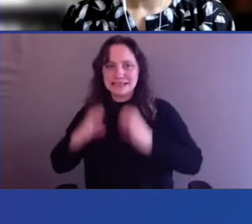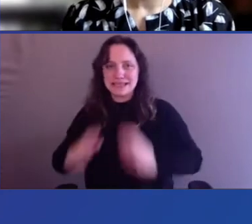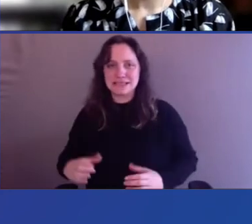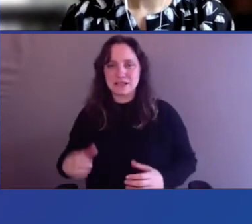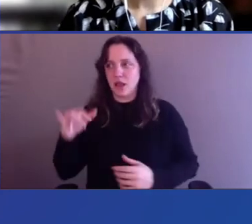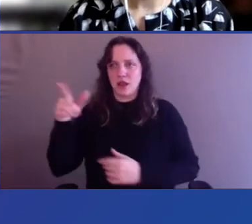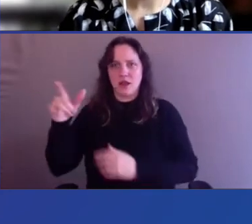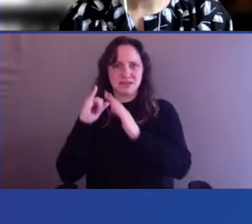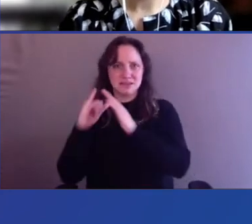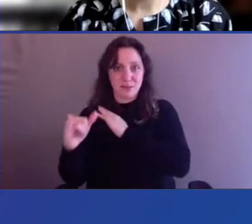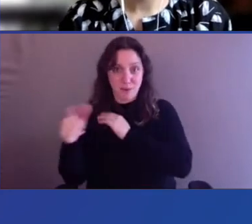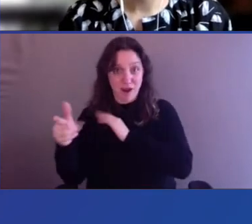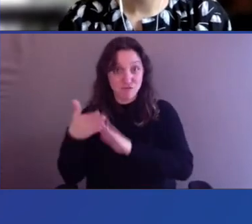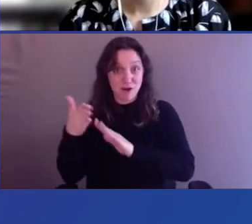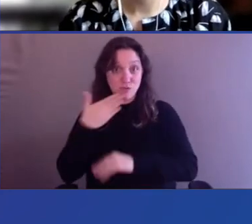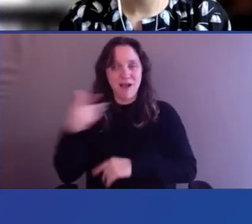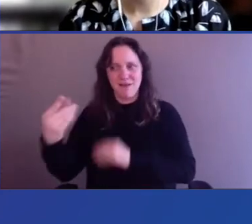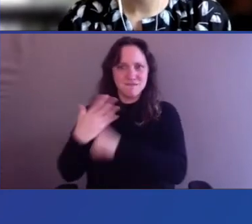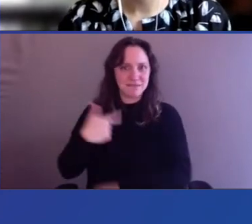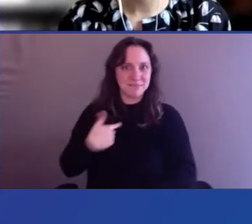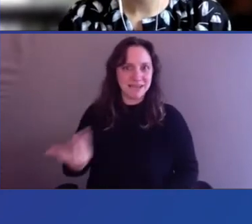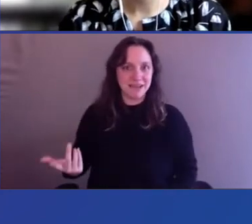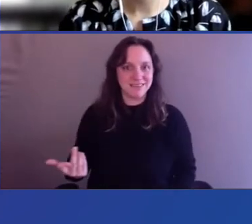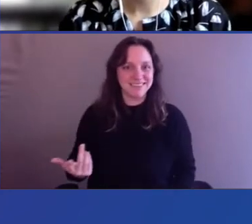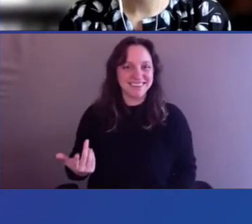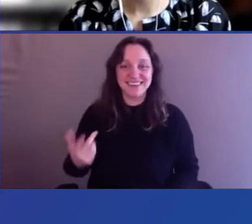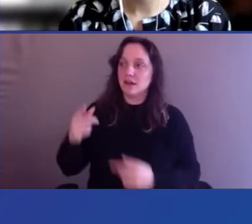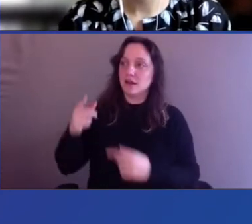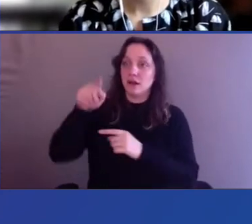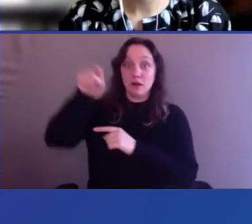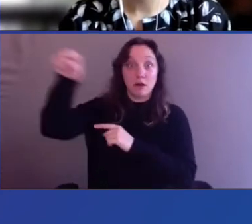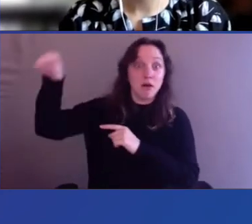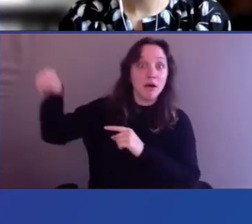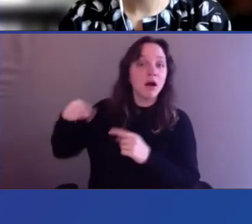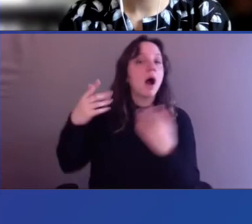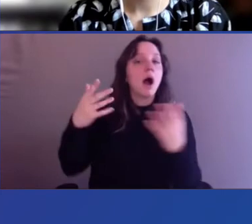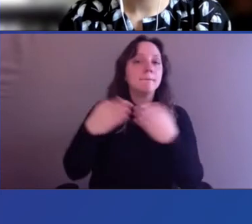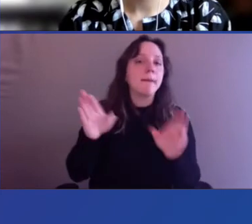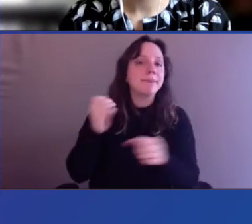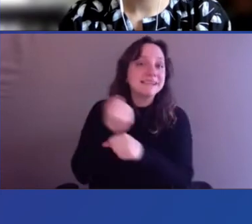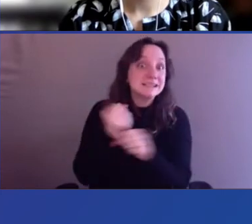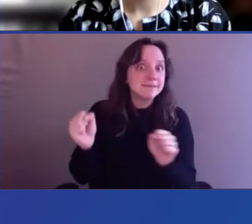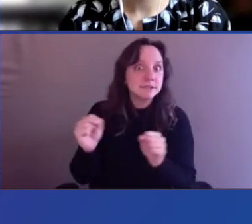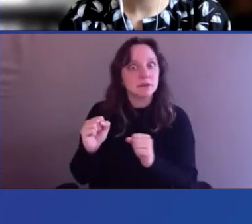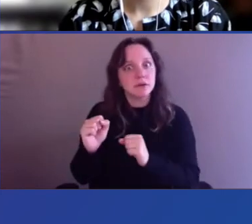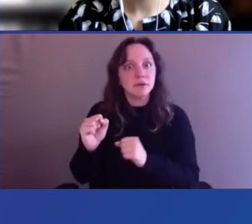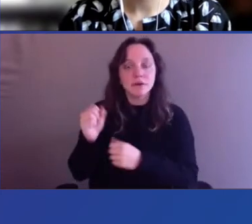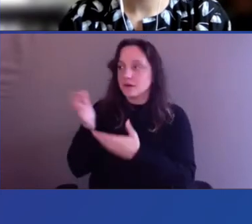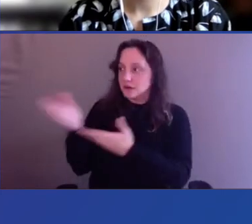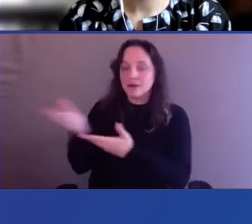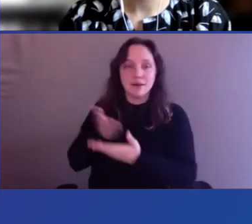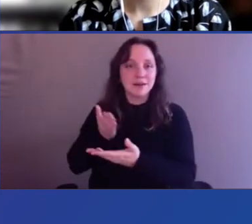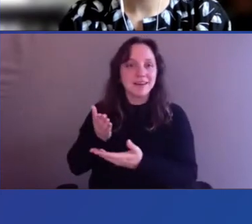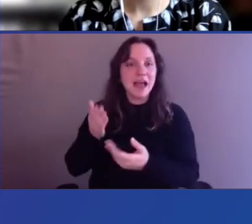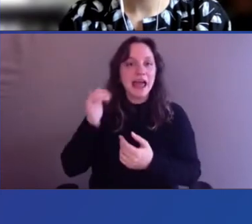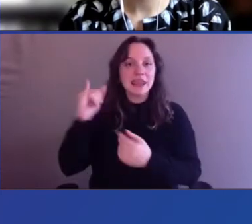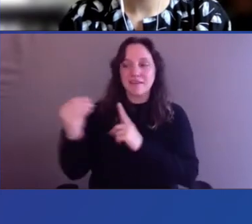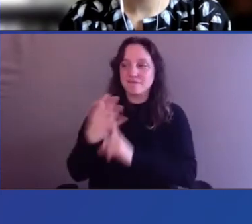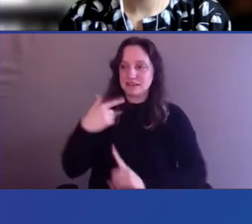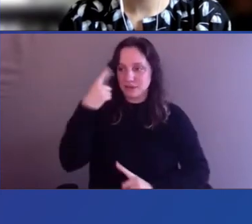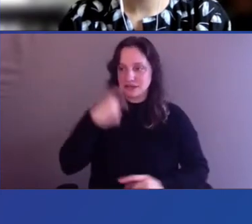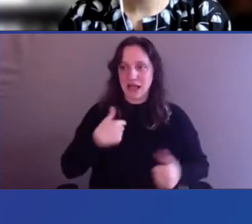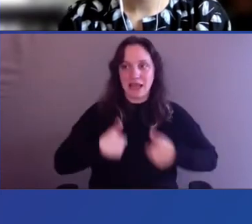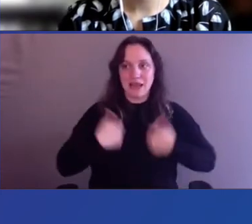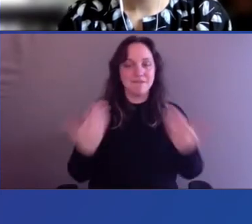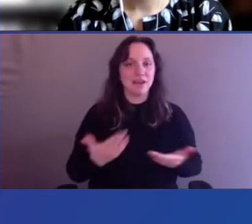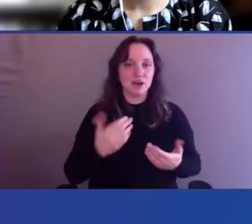us, where we should be engaged in this conversation around public safety. All of those things are, because we live here as well. And